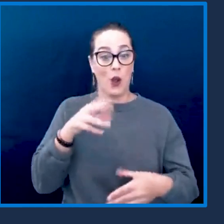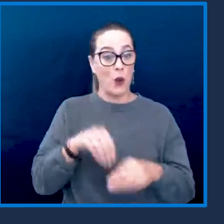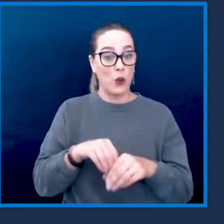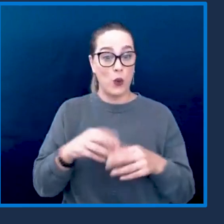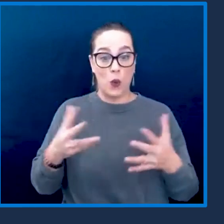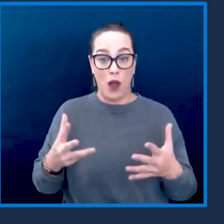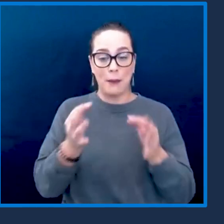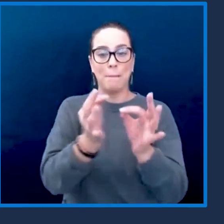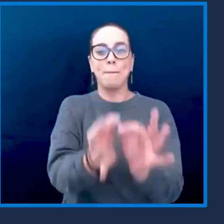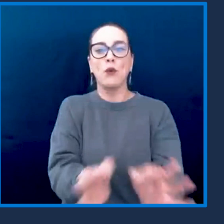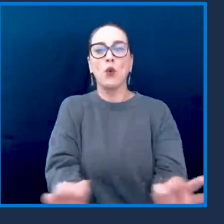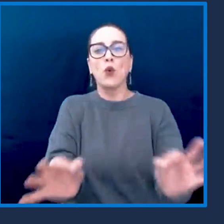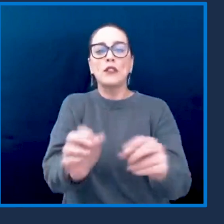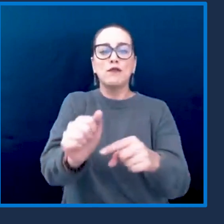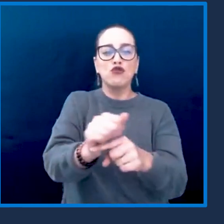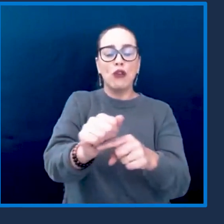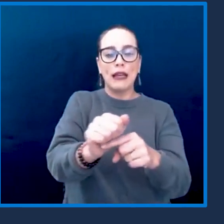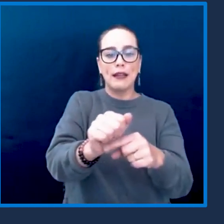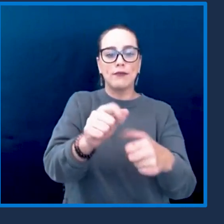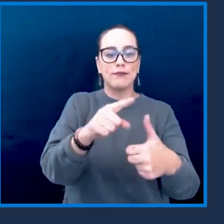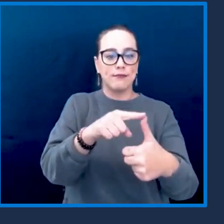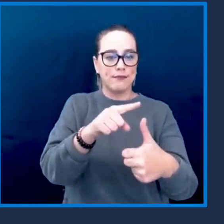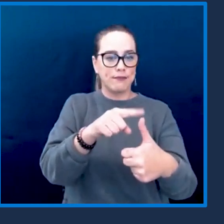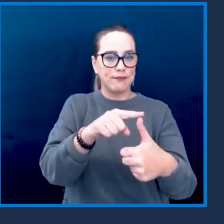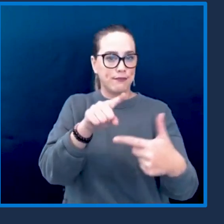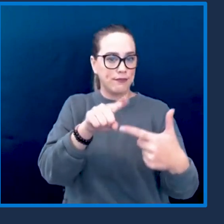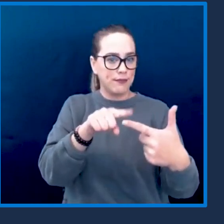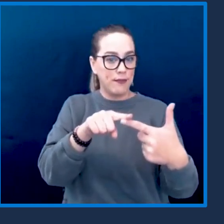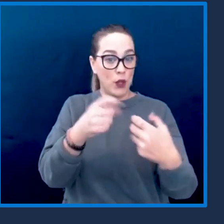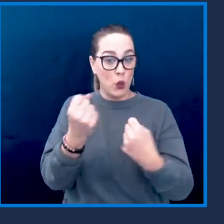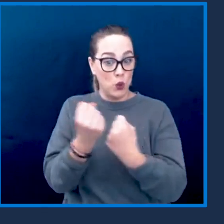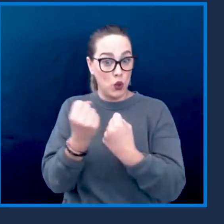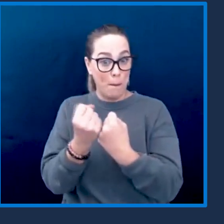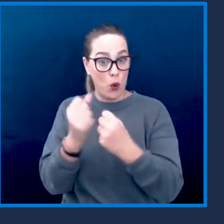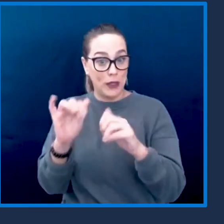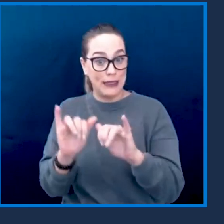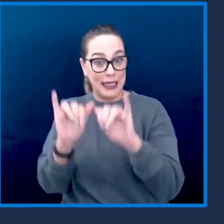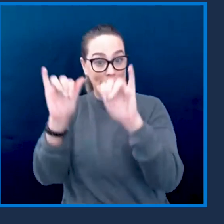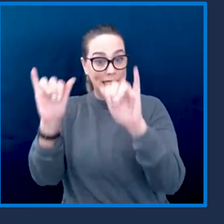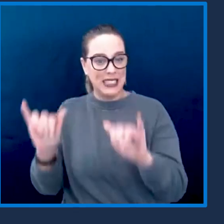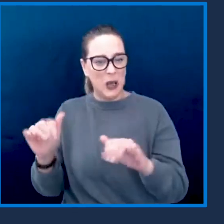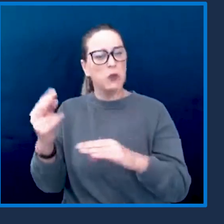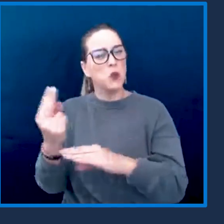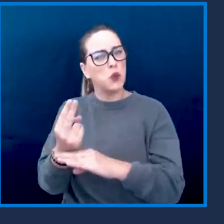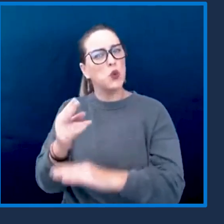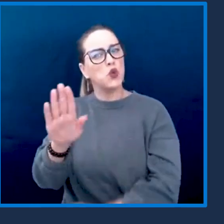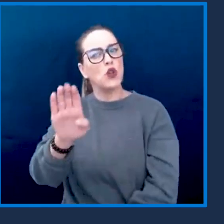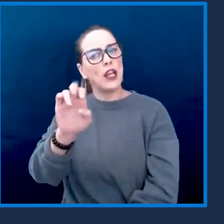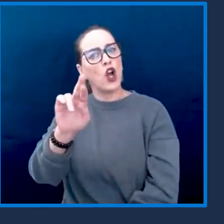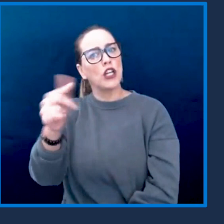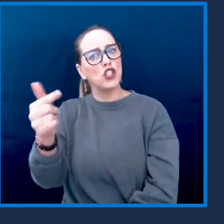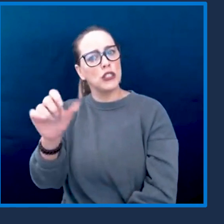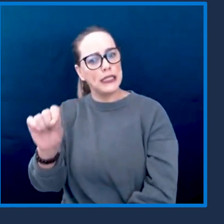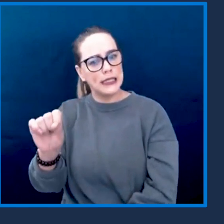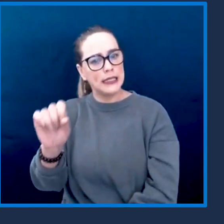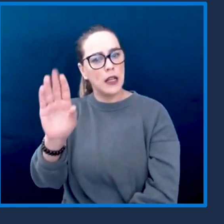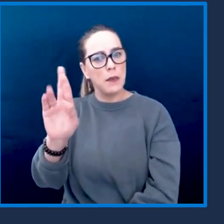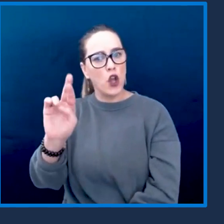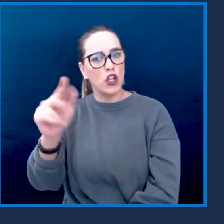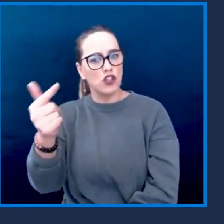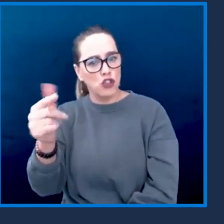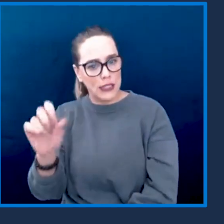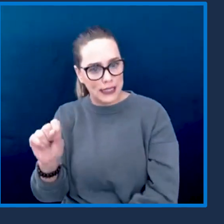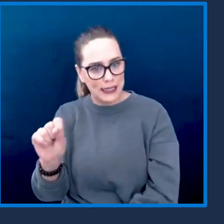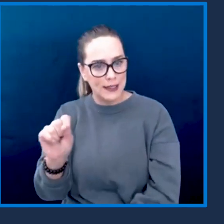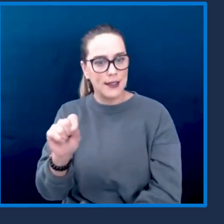include the importance of training, creating support systems by tapping into your ERGs and BRGs, and